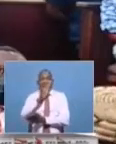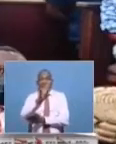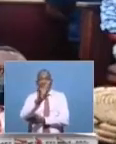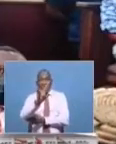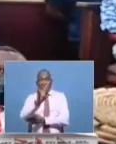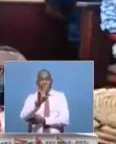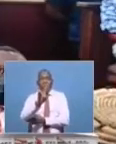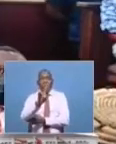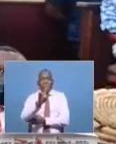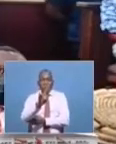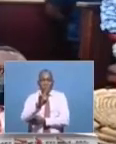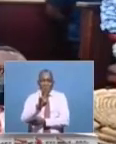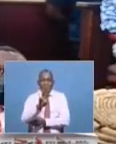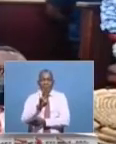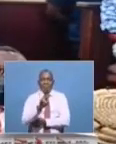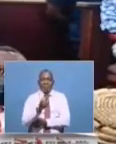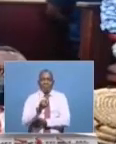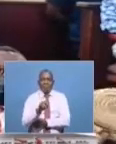amended